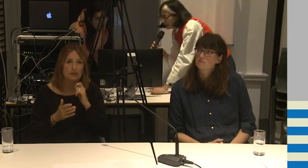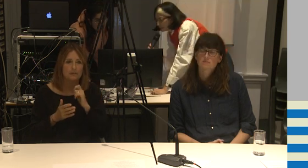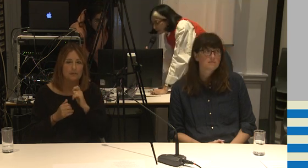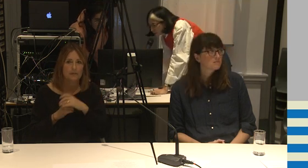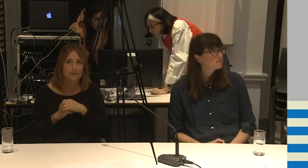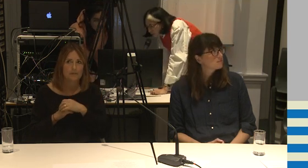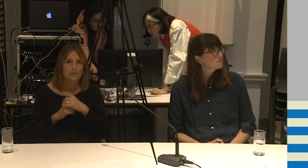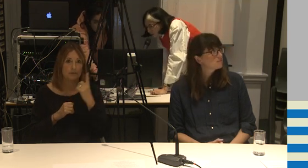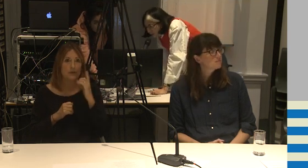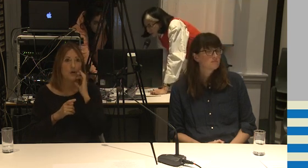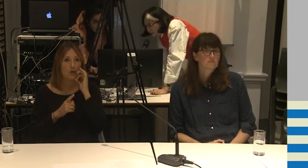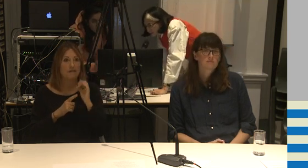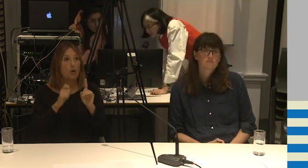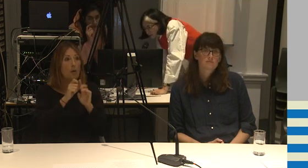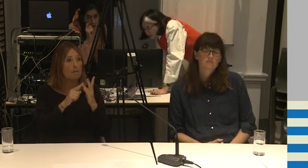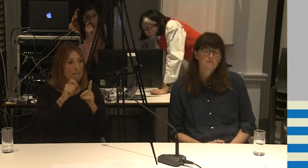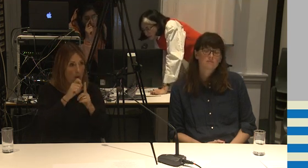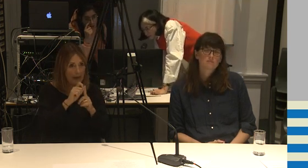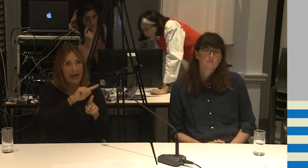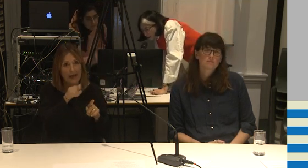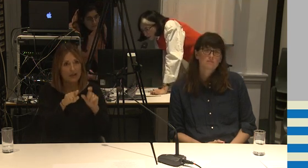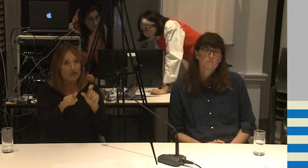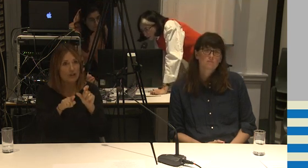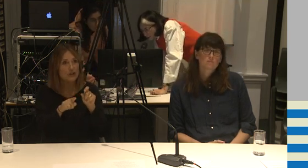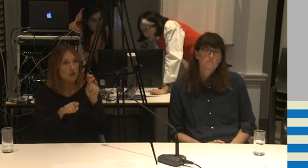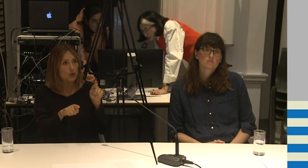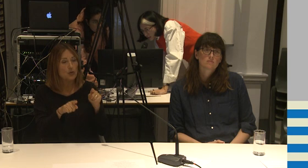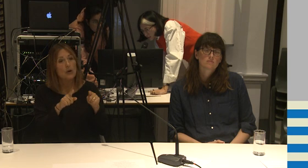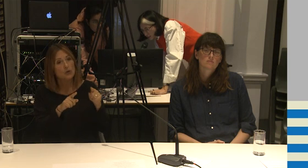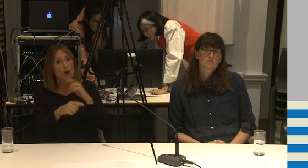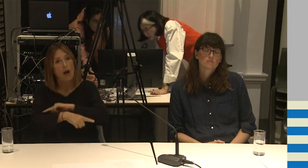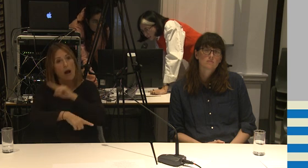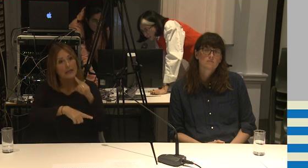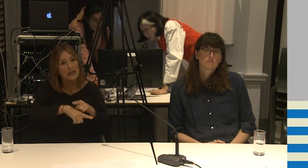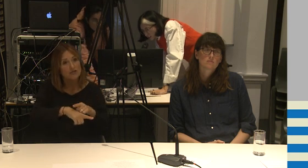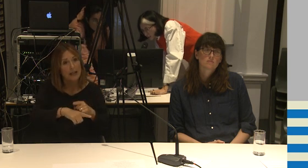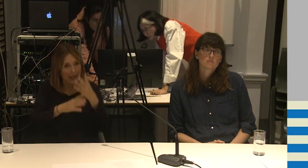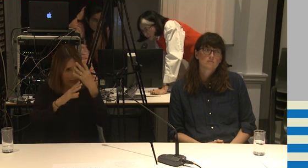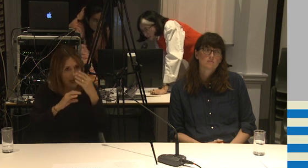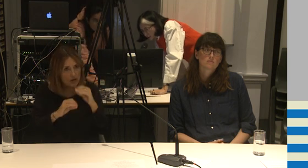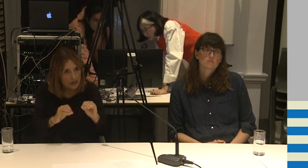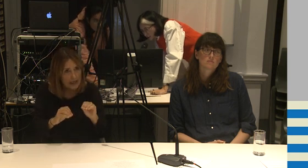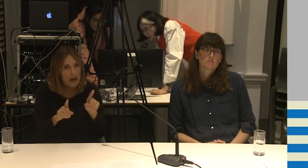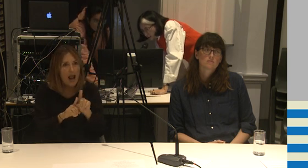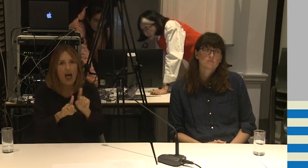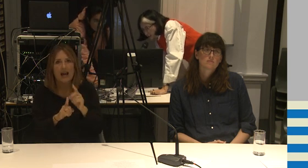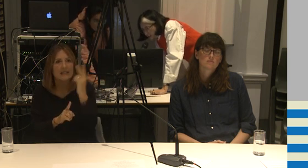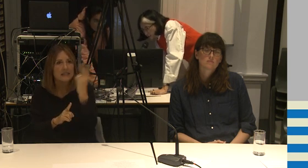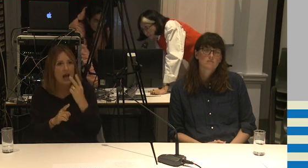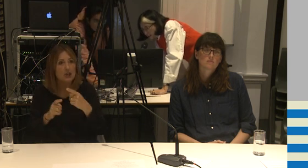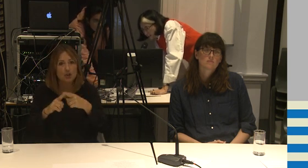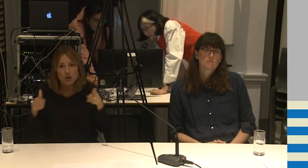Okay. So for Poppy and Chris, did you find the environments of architectural education, such as the design studio or